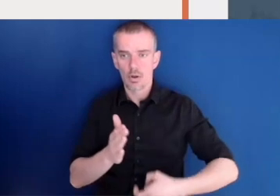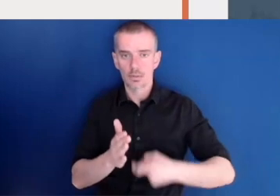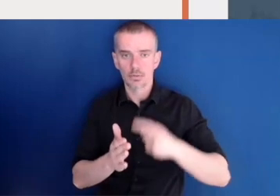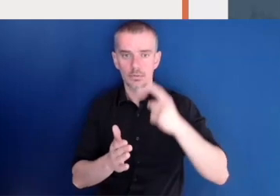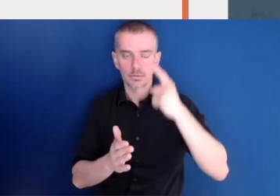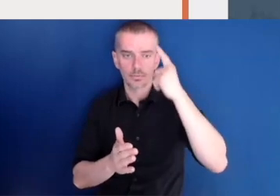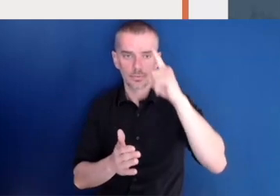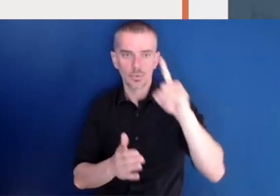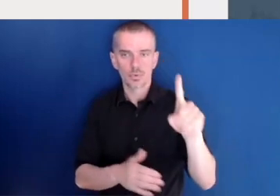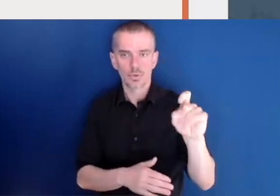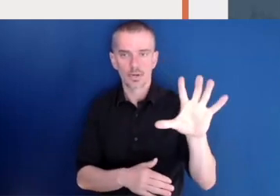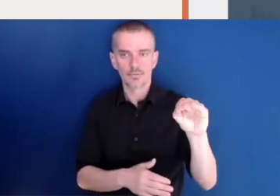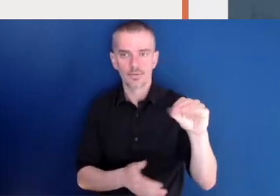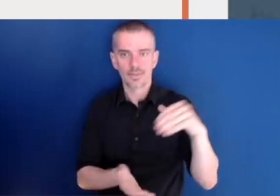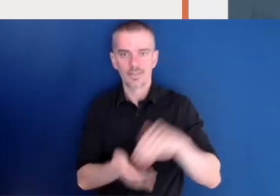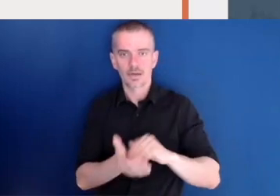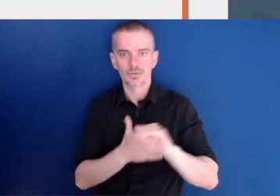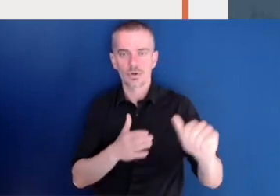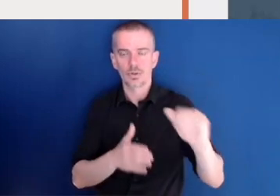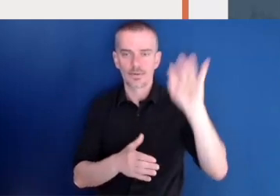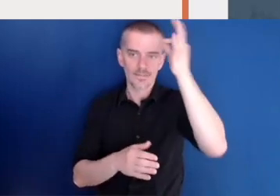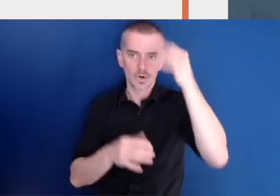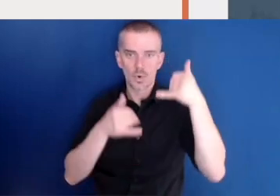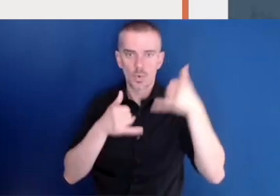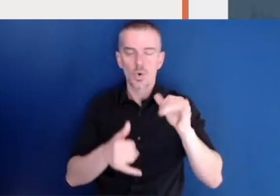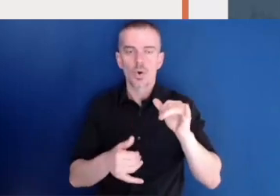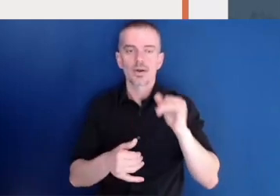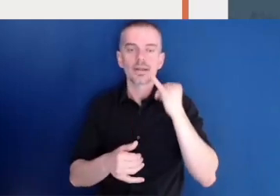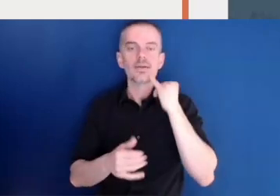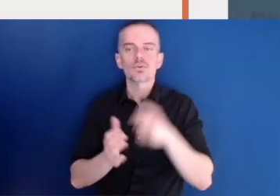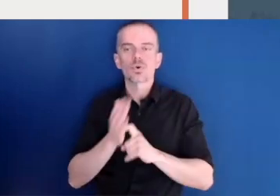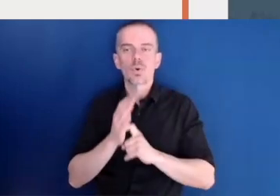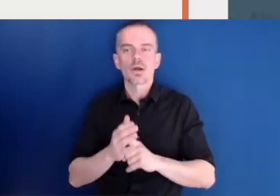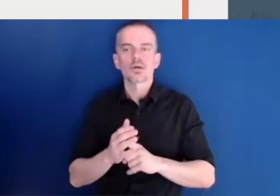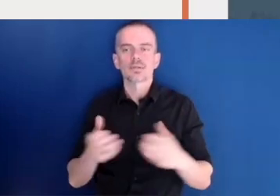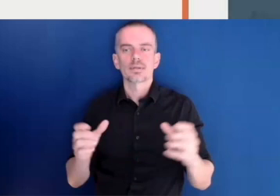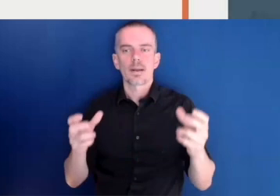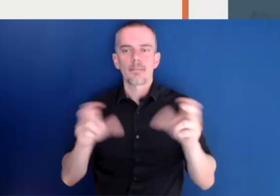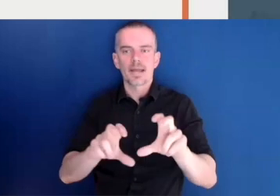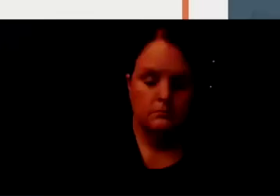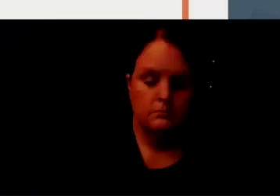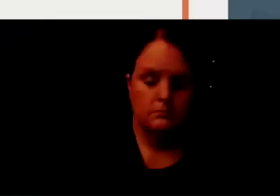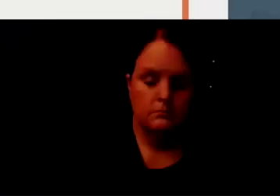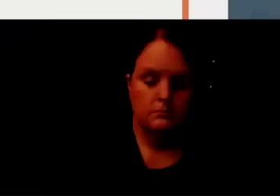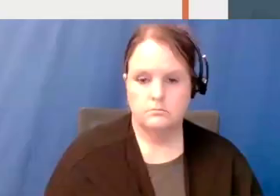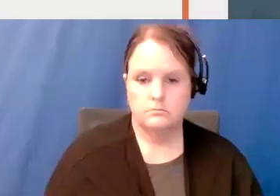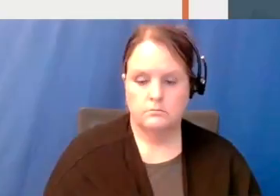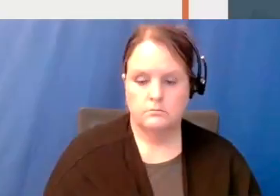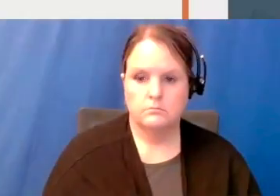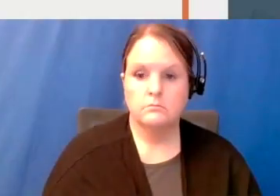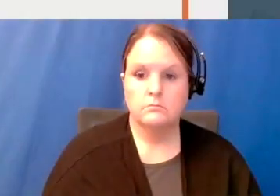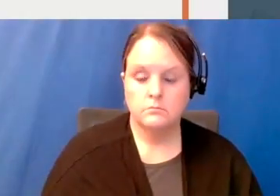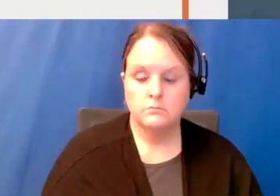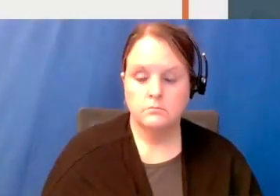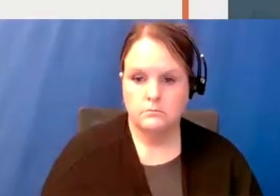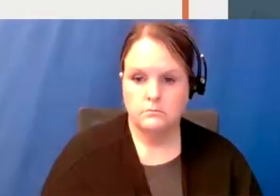a $150,000 federal award that requires a 60-40 match? So the federal awarding agency is saying, here, we're going to